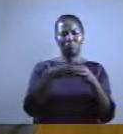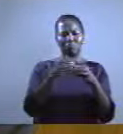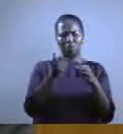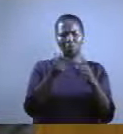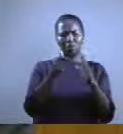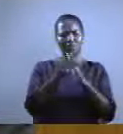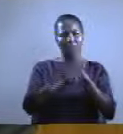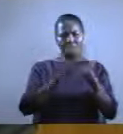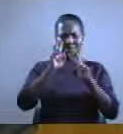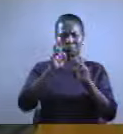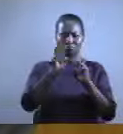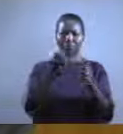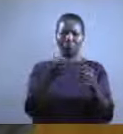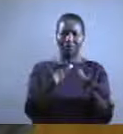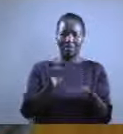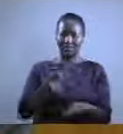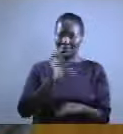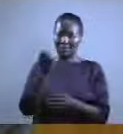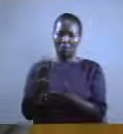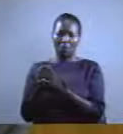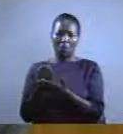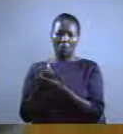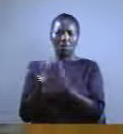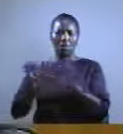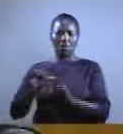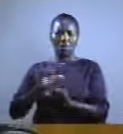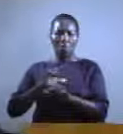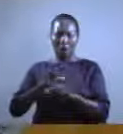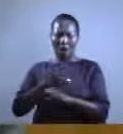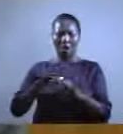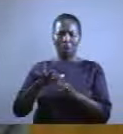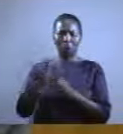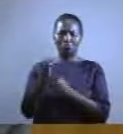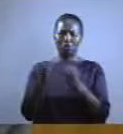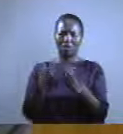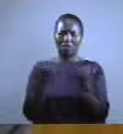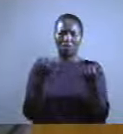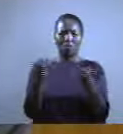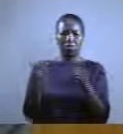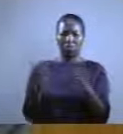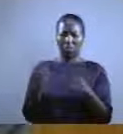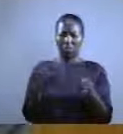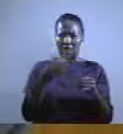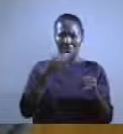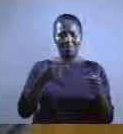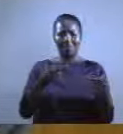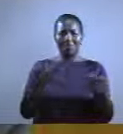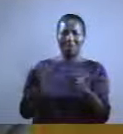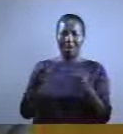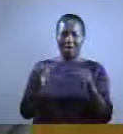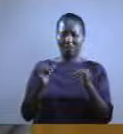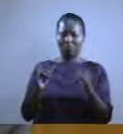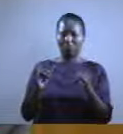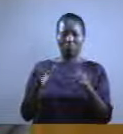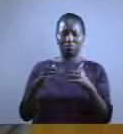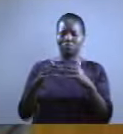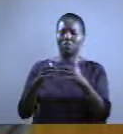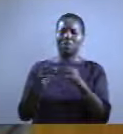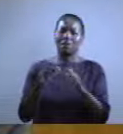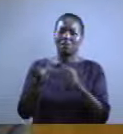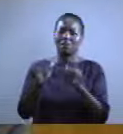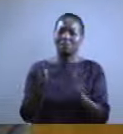country's economy is underperforming due to internal structures problems that keeps the true racing horses of our economy from bolting. Dit